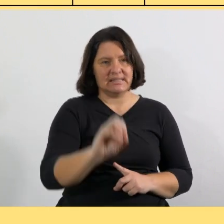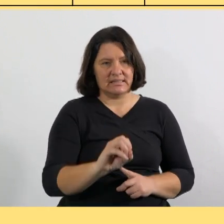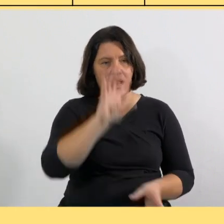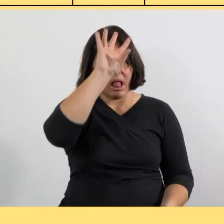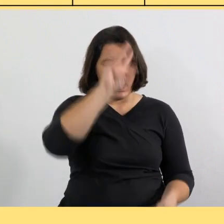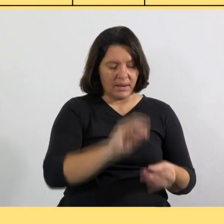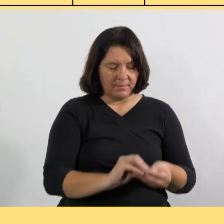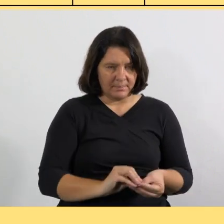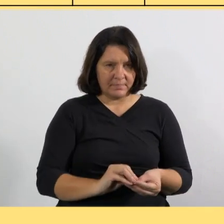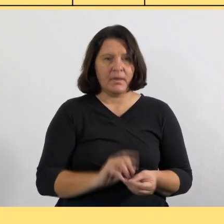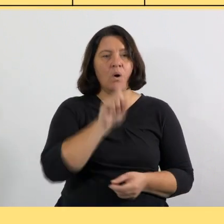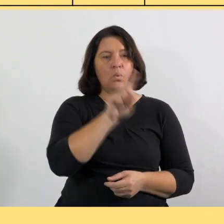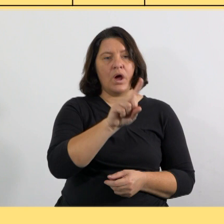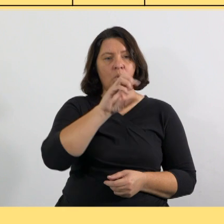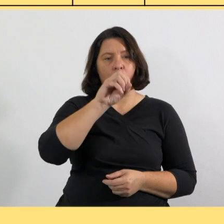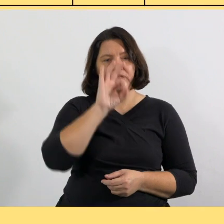give me